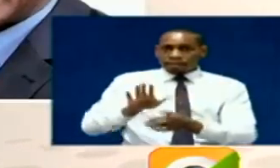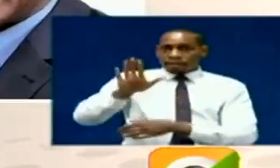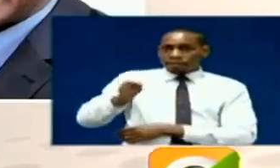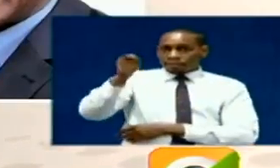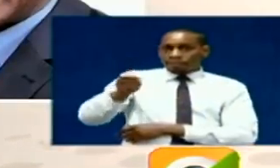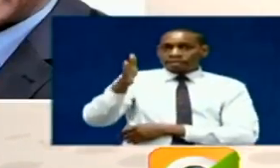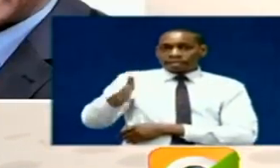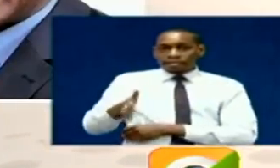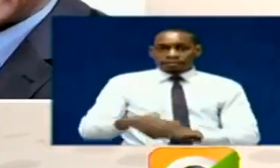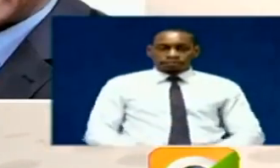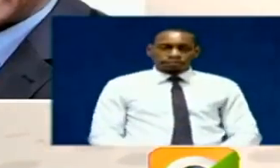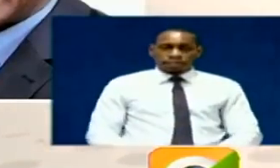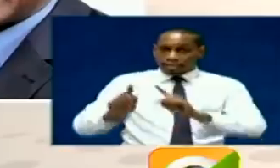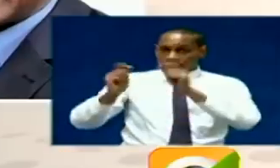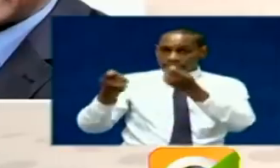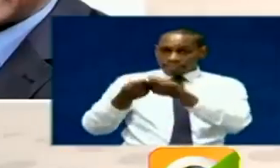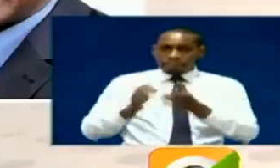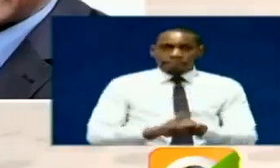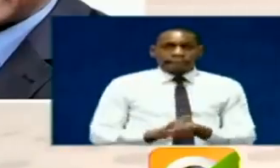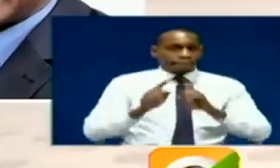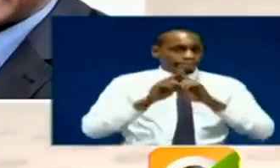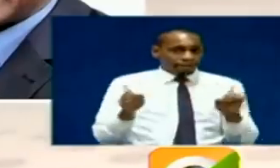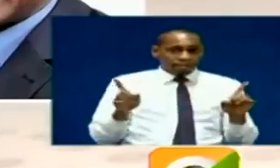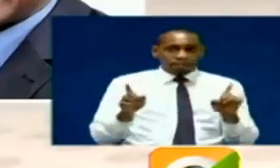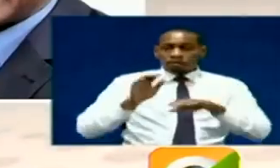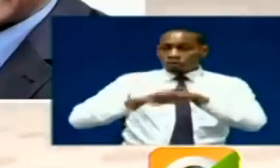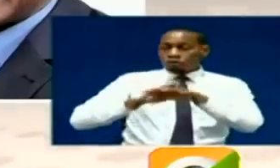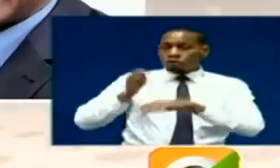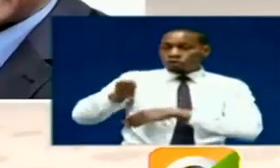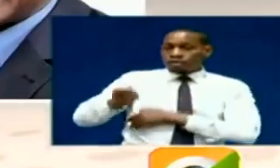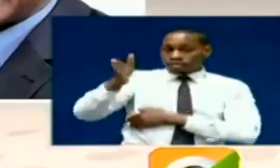over-enthusiastic five-judge bench, who are otherwise very good judges, if you ask me.